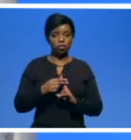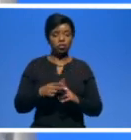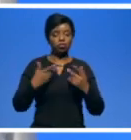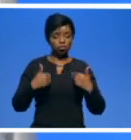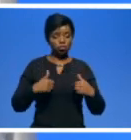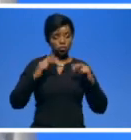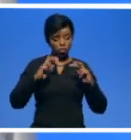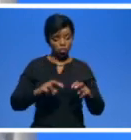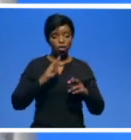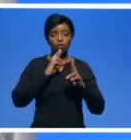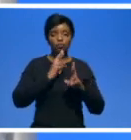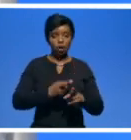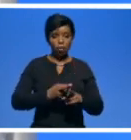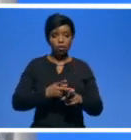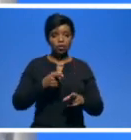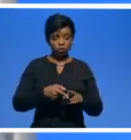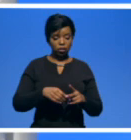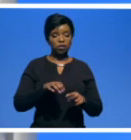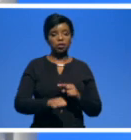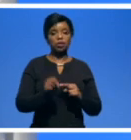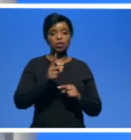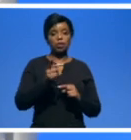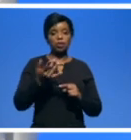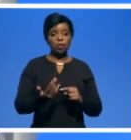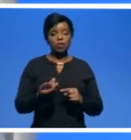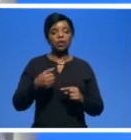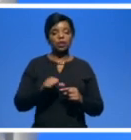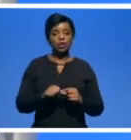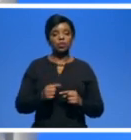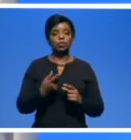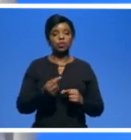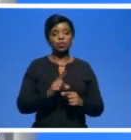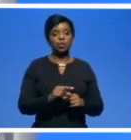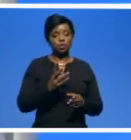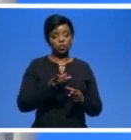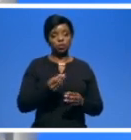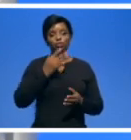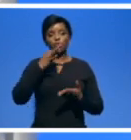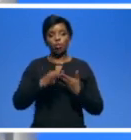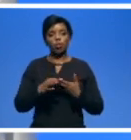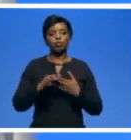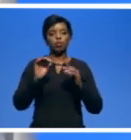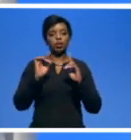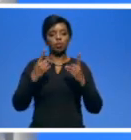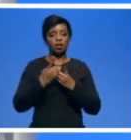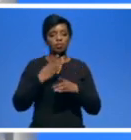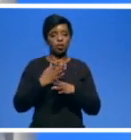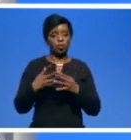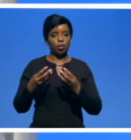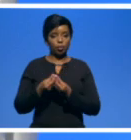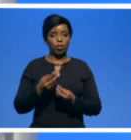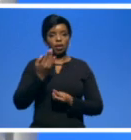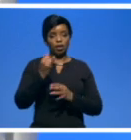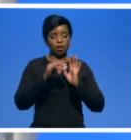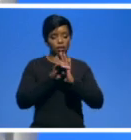are declared, we come to conclusions, and then we also have recommendations for the departments that we're working with. For example, we had